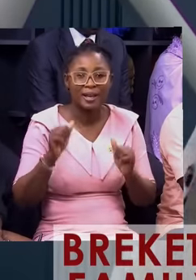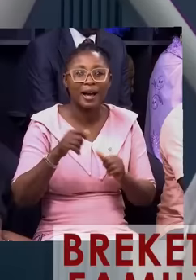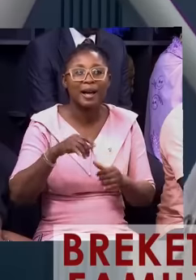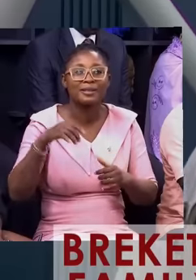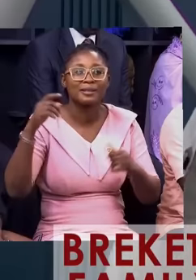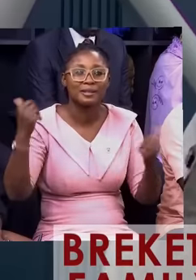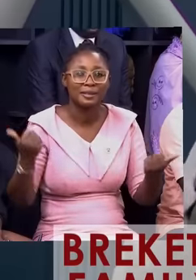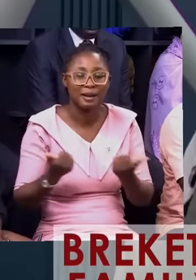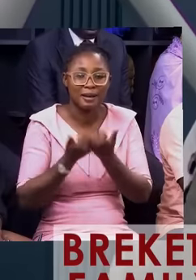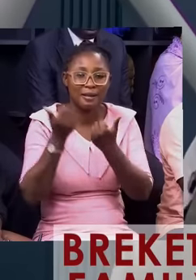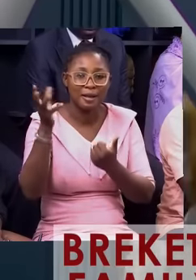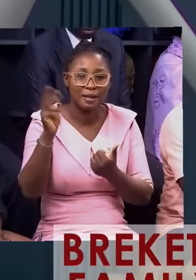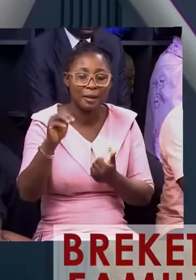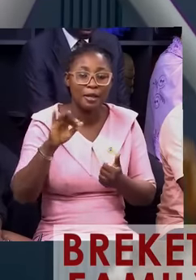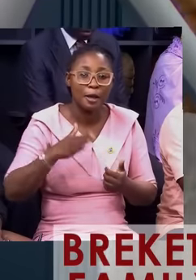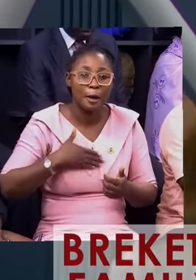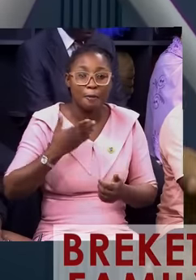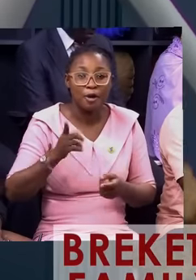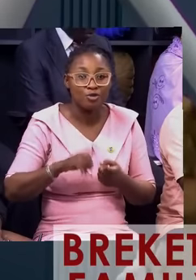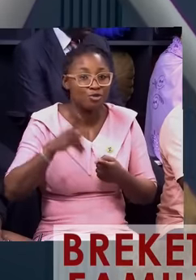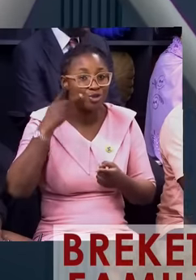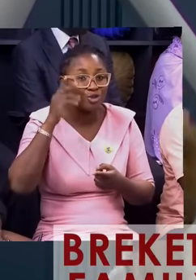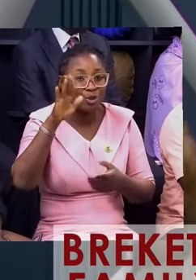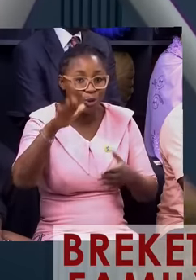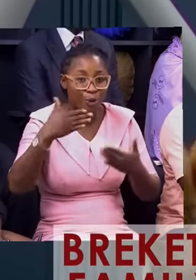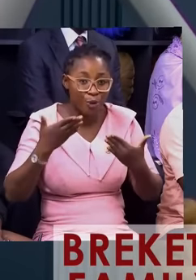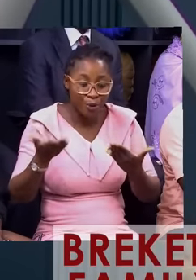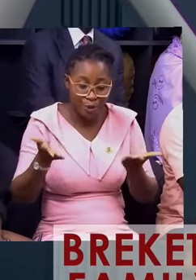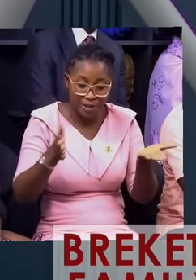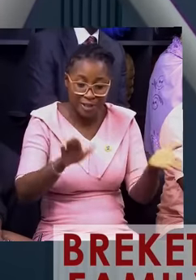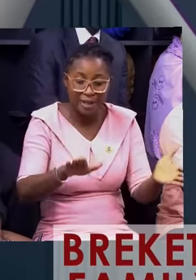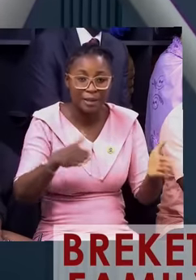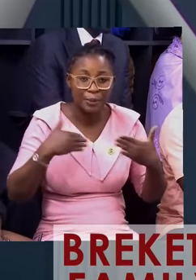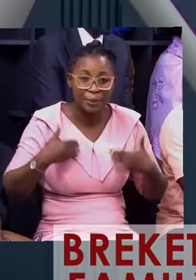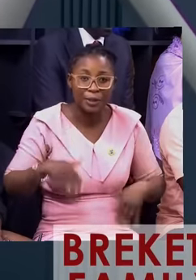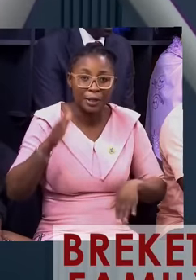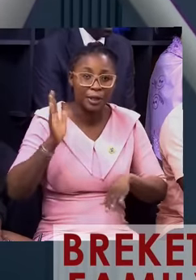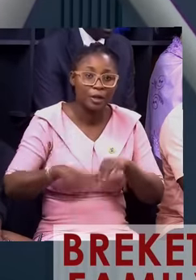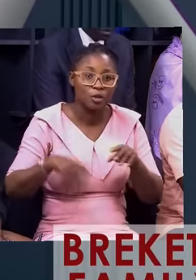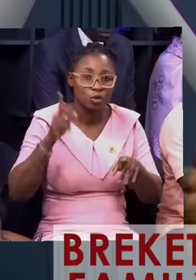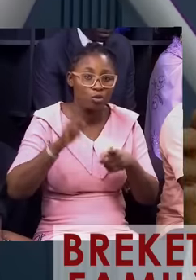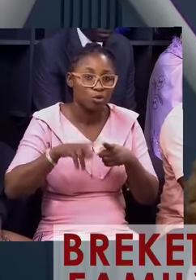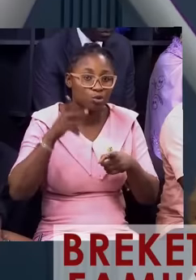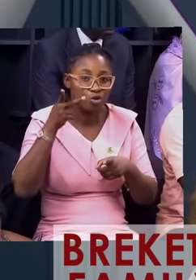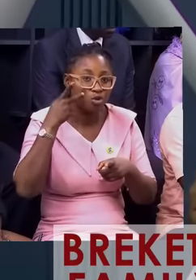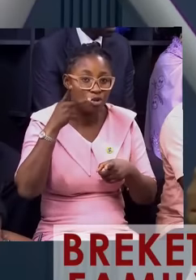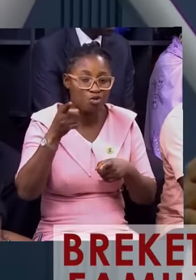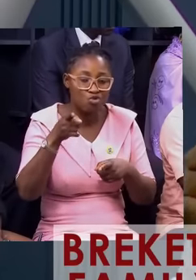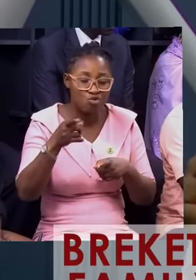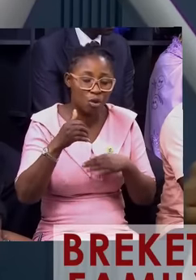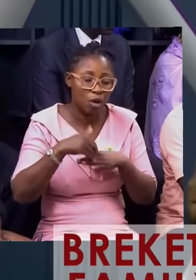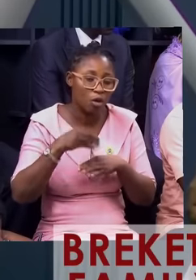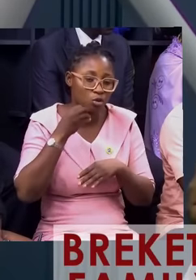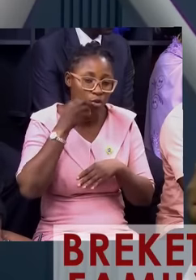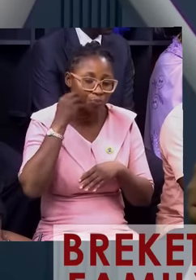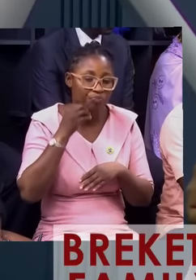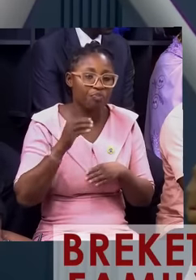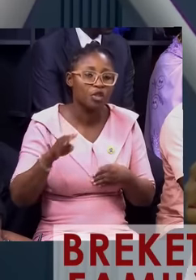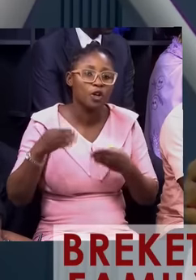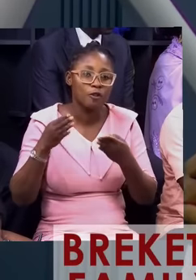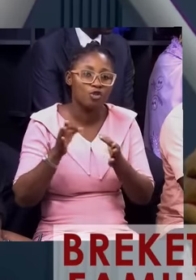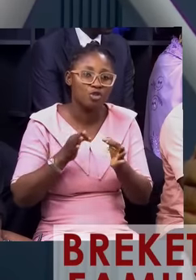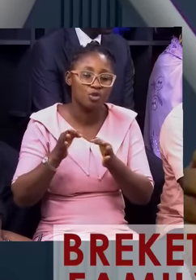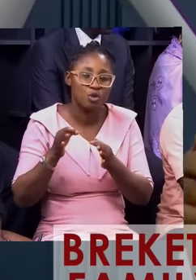will prefer to see your cops than to see you back home sir so I beg give the